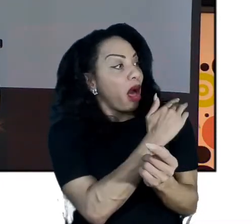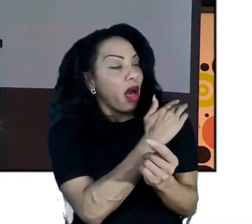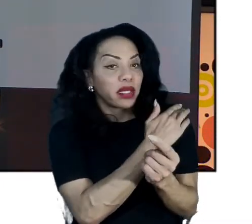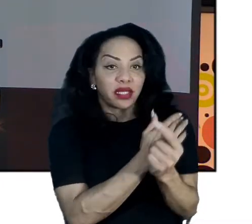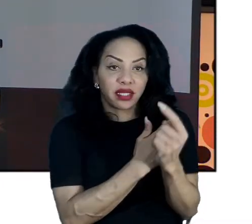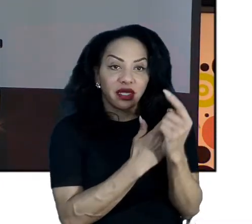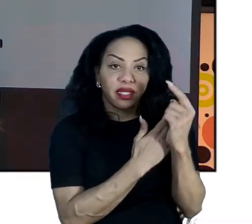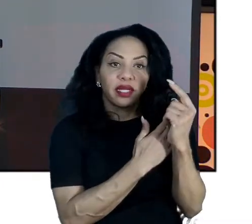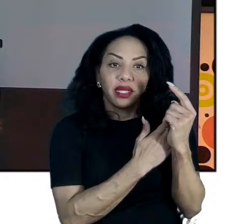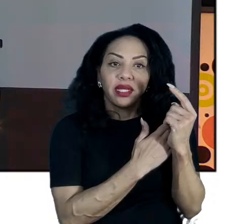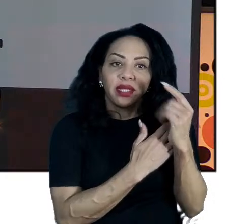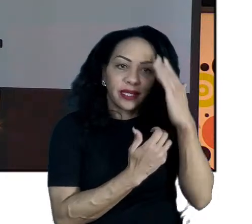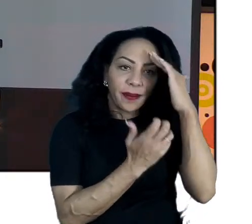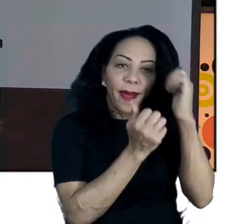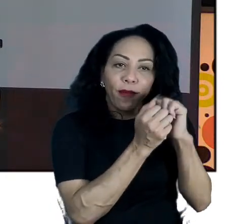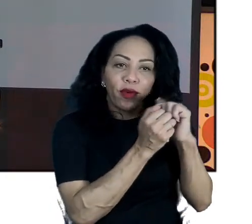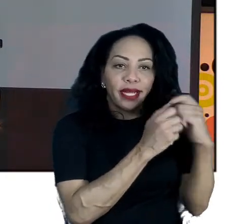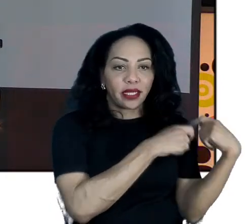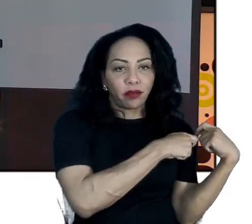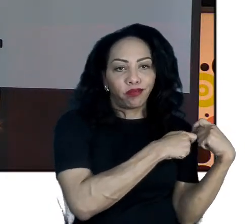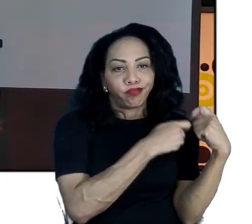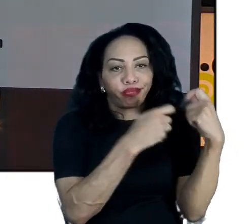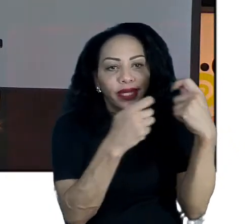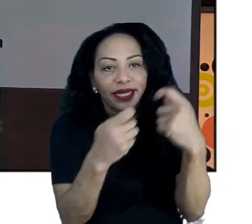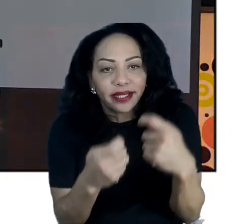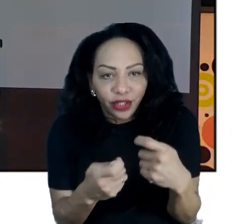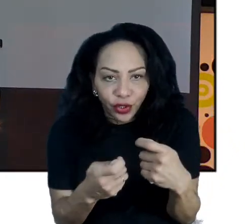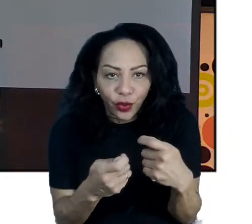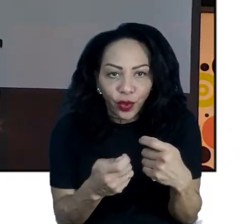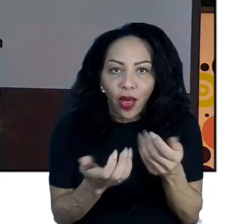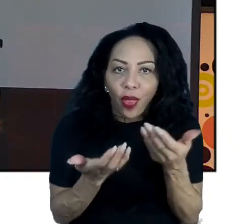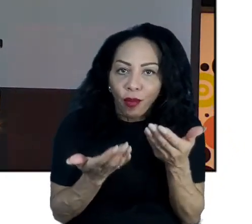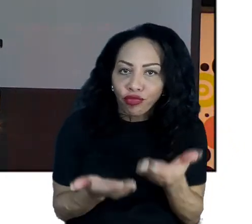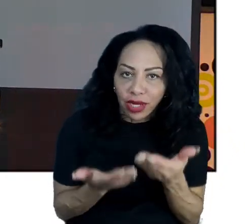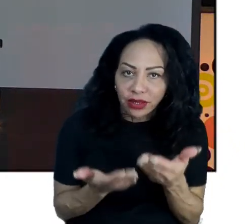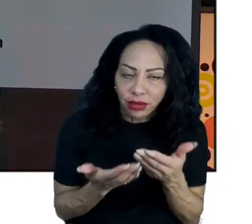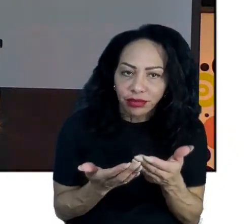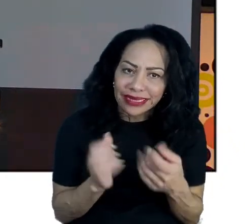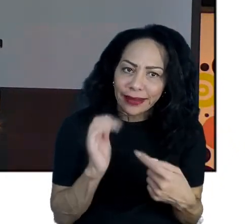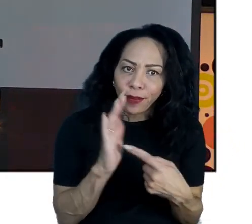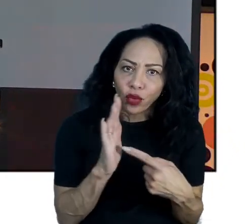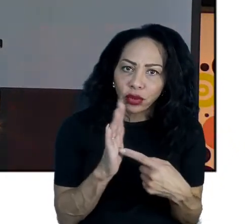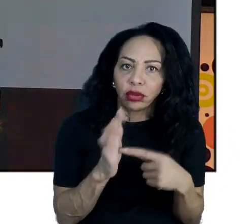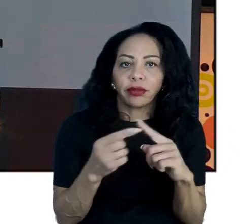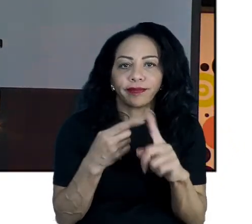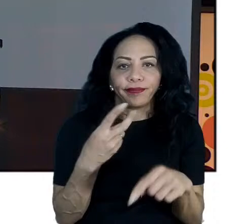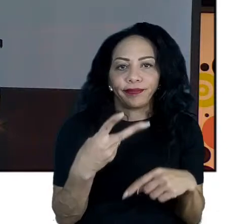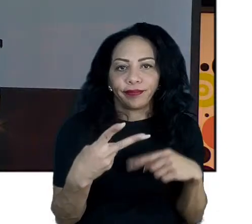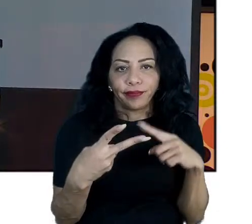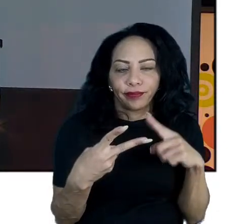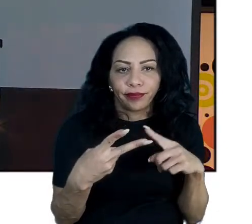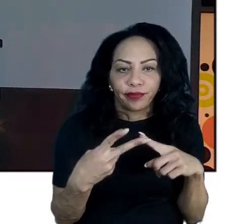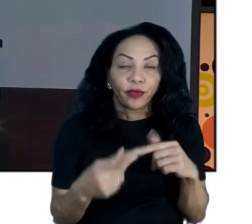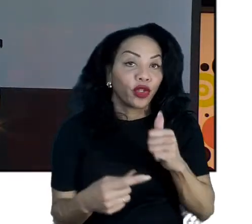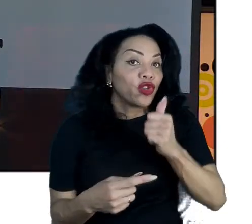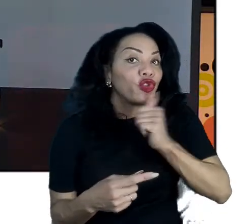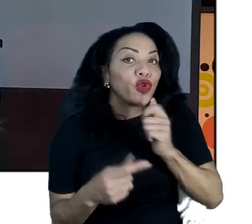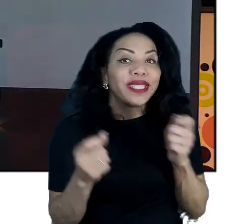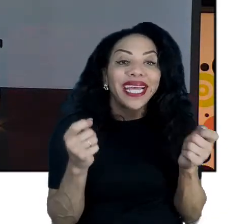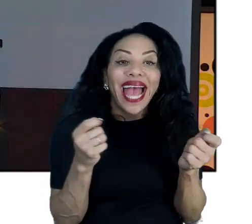one really important aspect of this practice. It's about reusing analogue